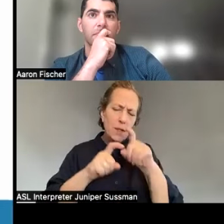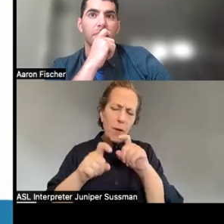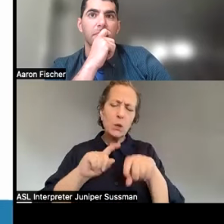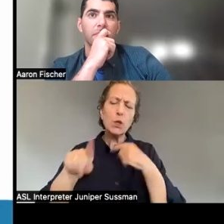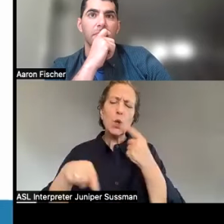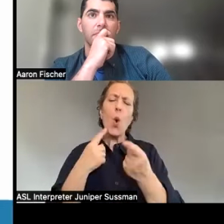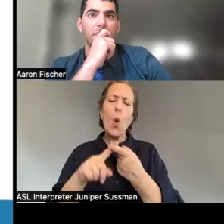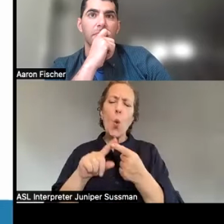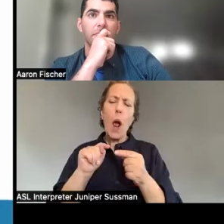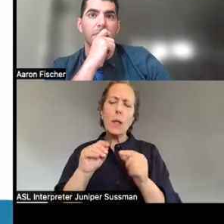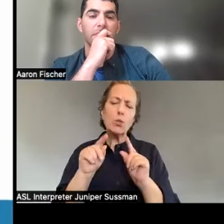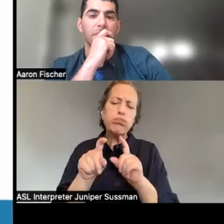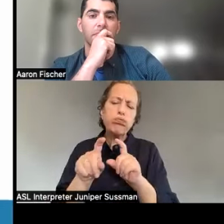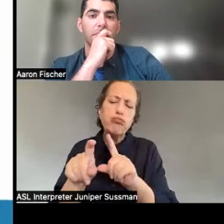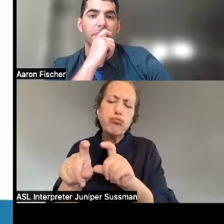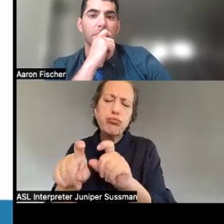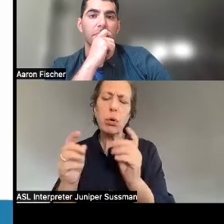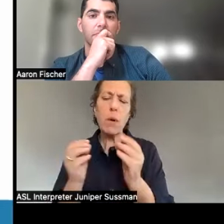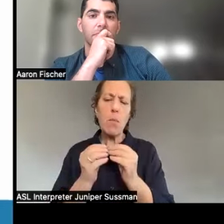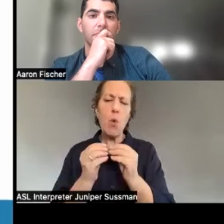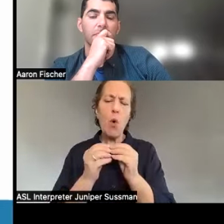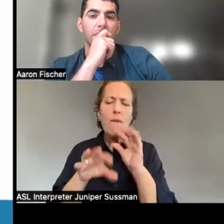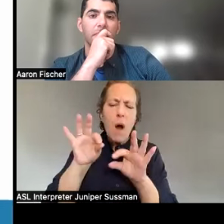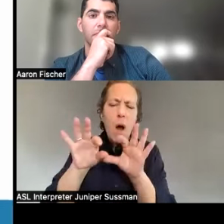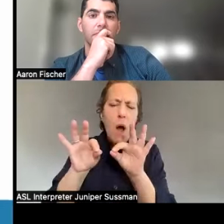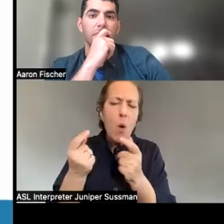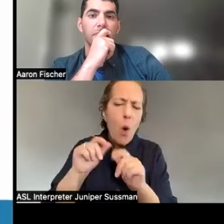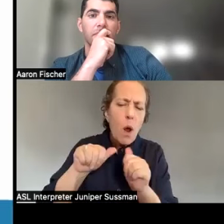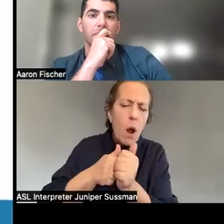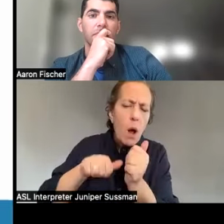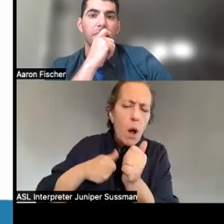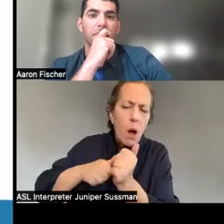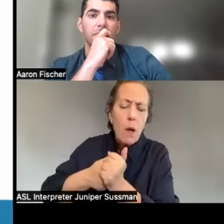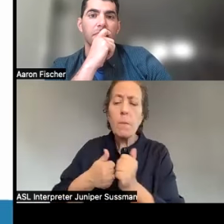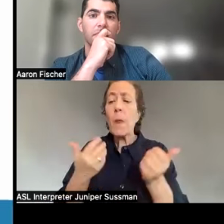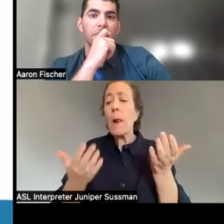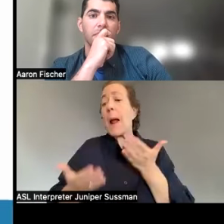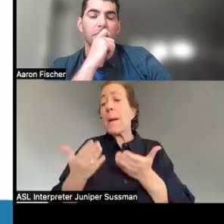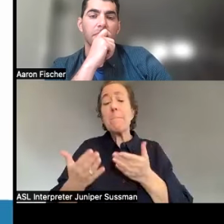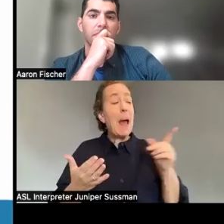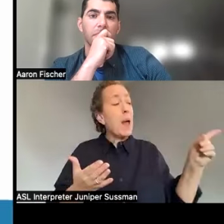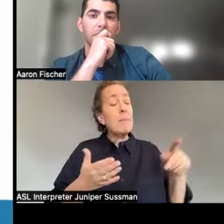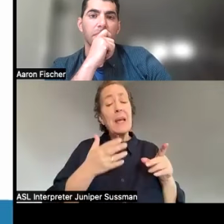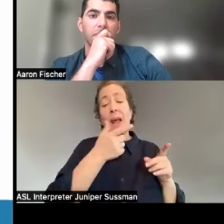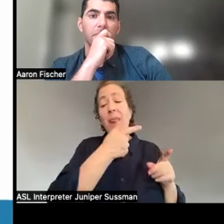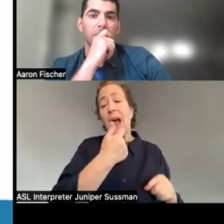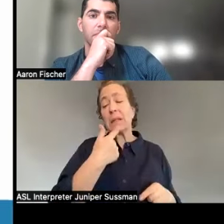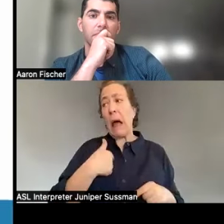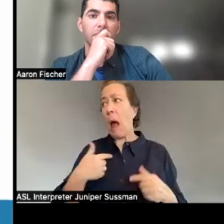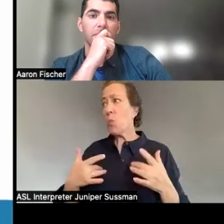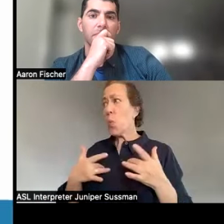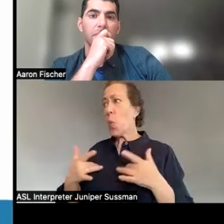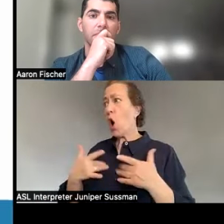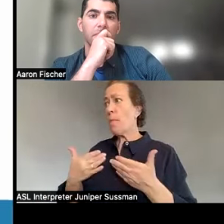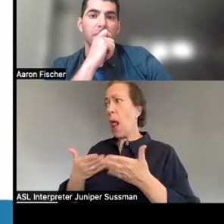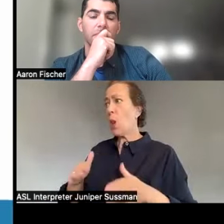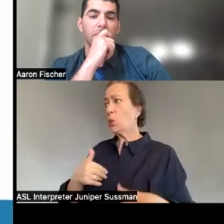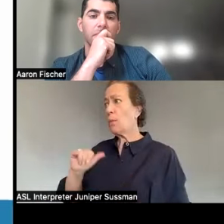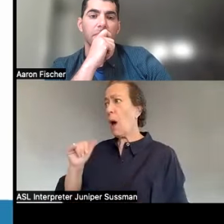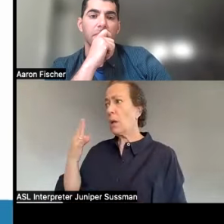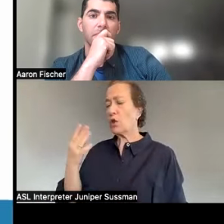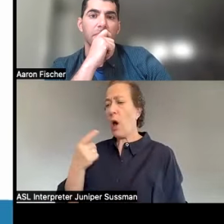characterize as their worries. Things such as, I'm worried I might lose my job, which isn't necessarily